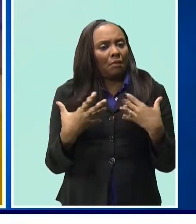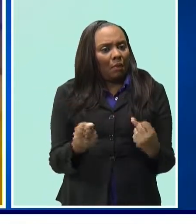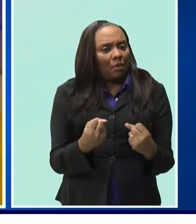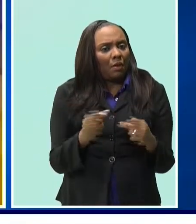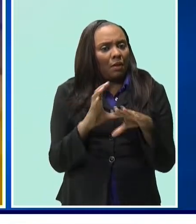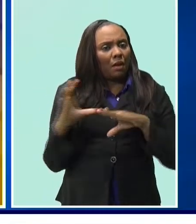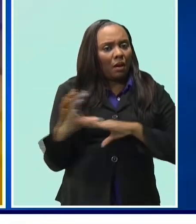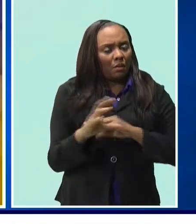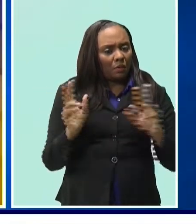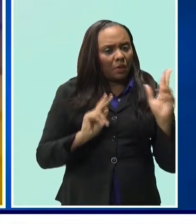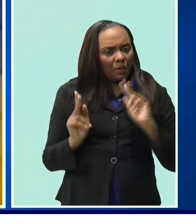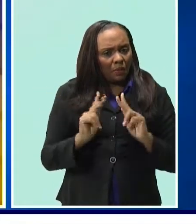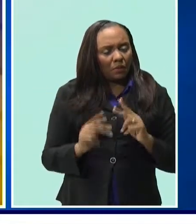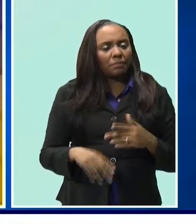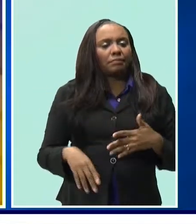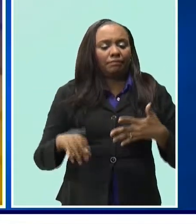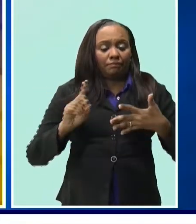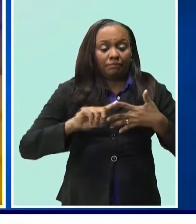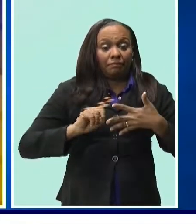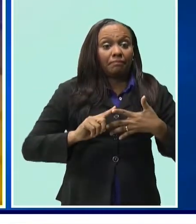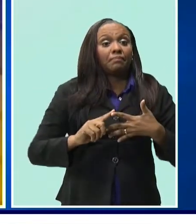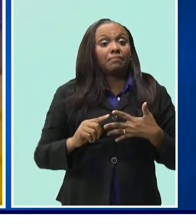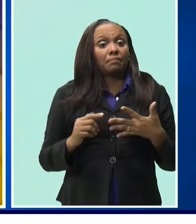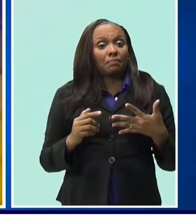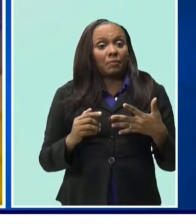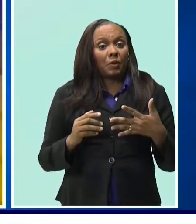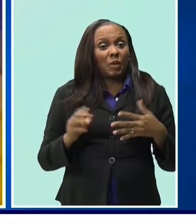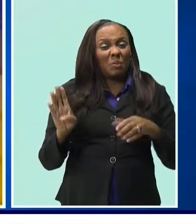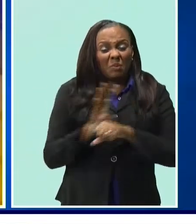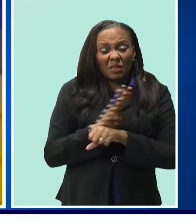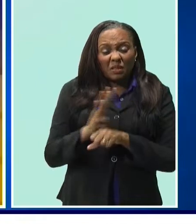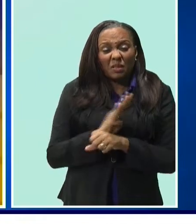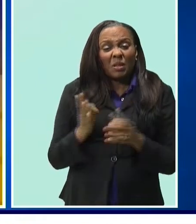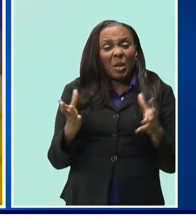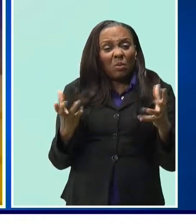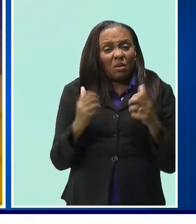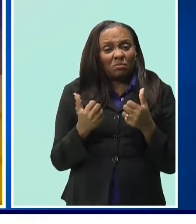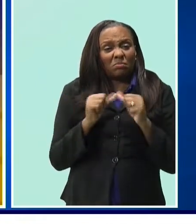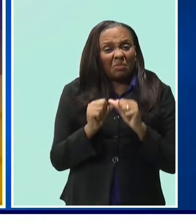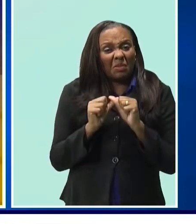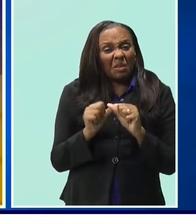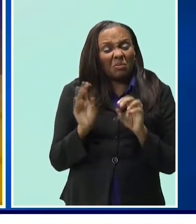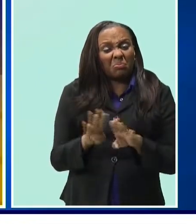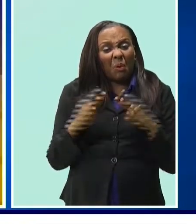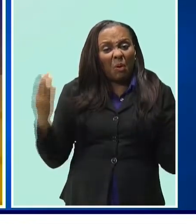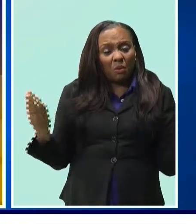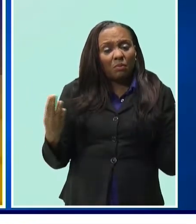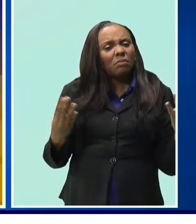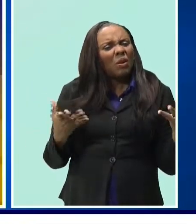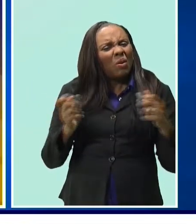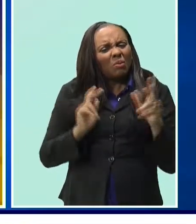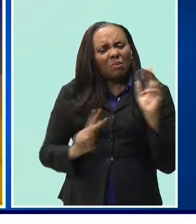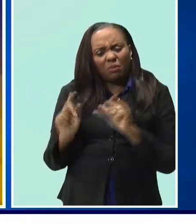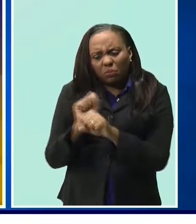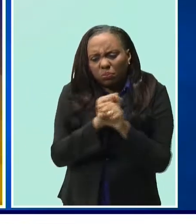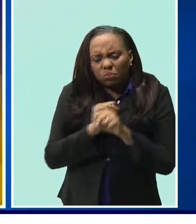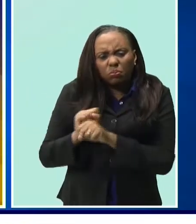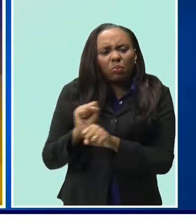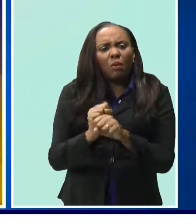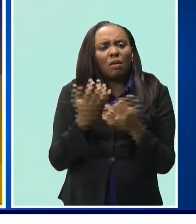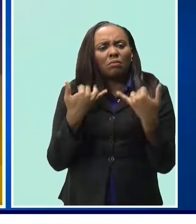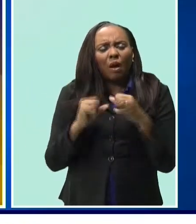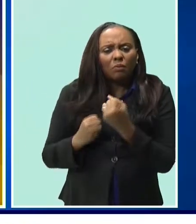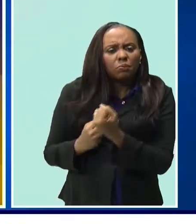see. Secondly, we want to see enough businesses surviving to be able to bring the unemployed back to work and financial systems strong enough to support